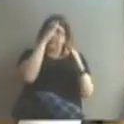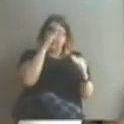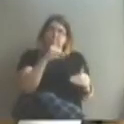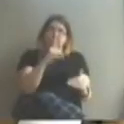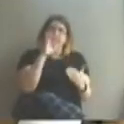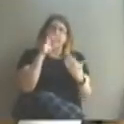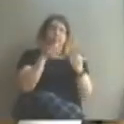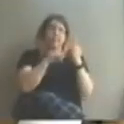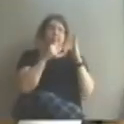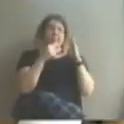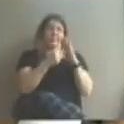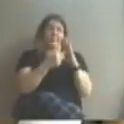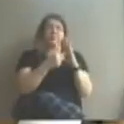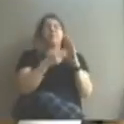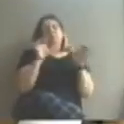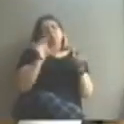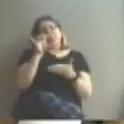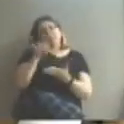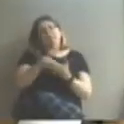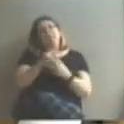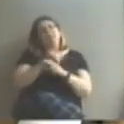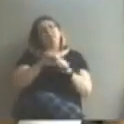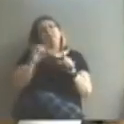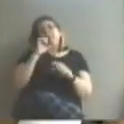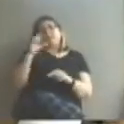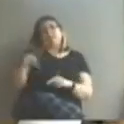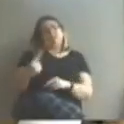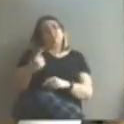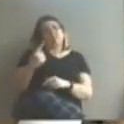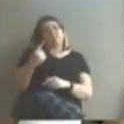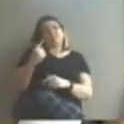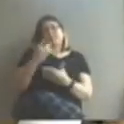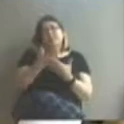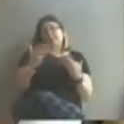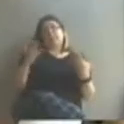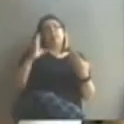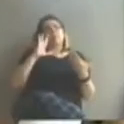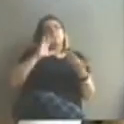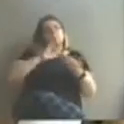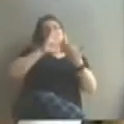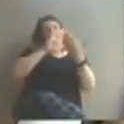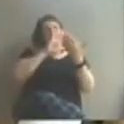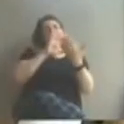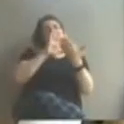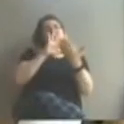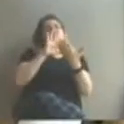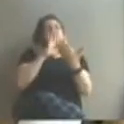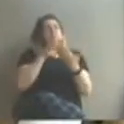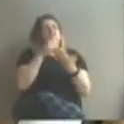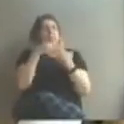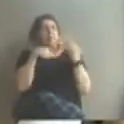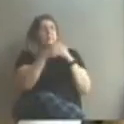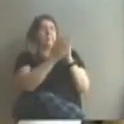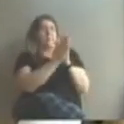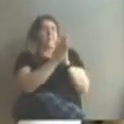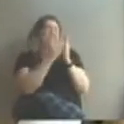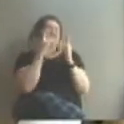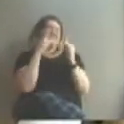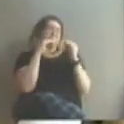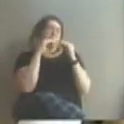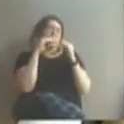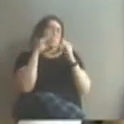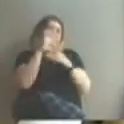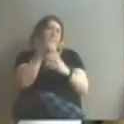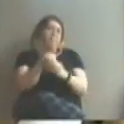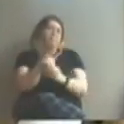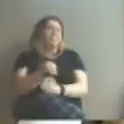the intent is that it will do just that, but it will not be the only thing that will address the bureaucracy that you asked about. I think there's more to it than our